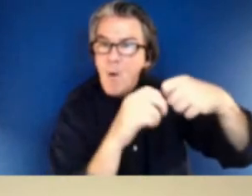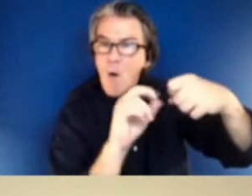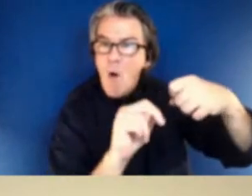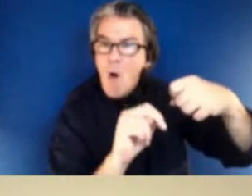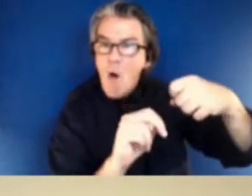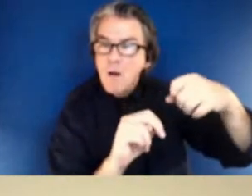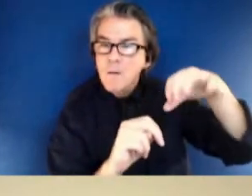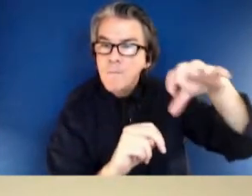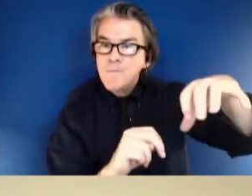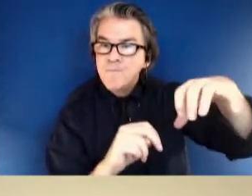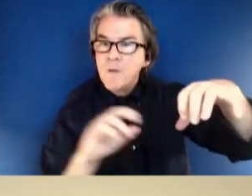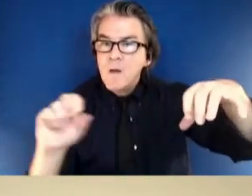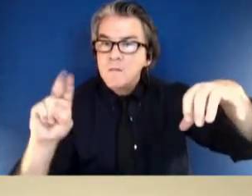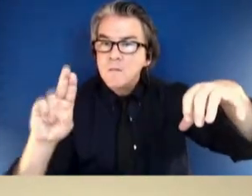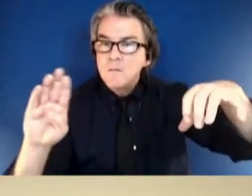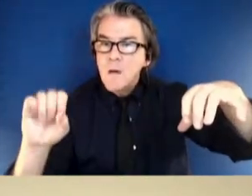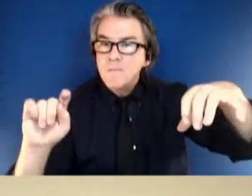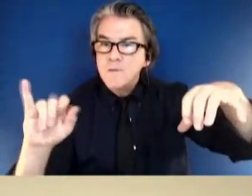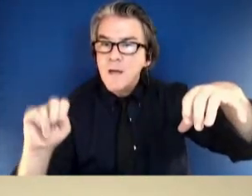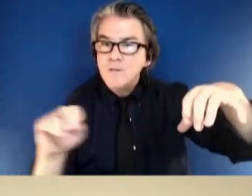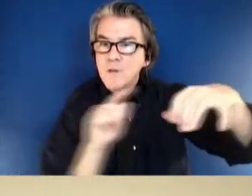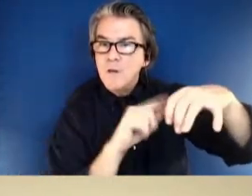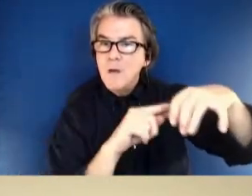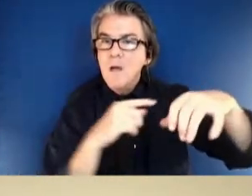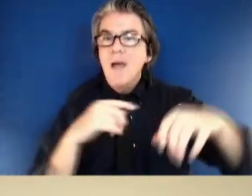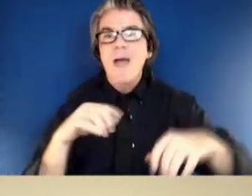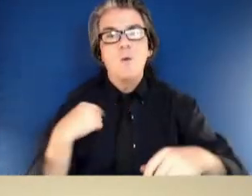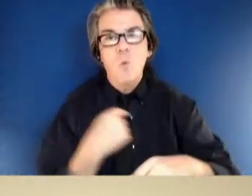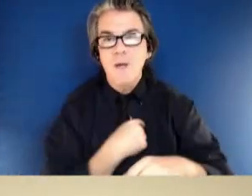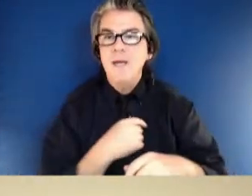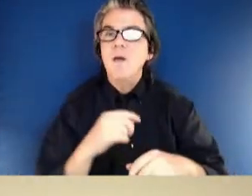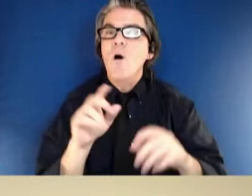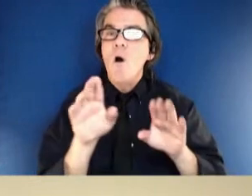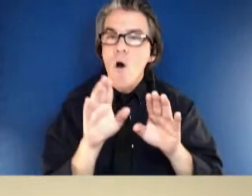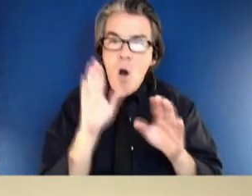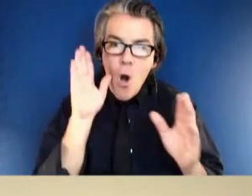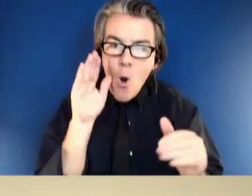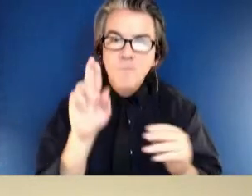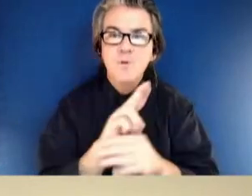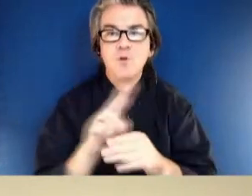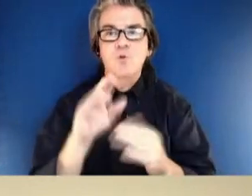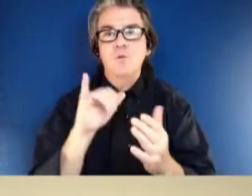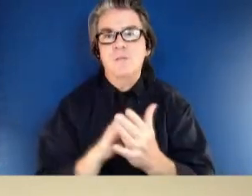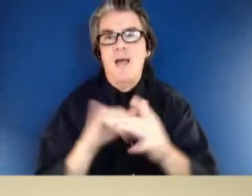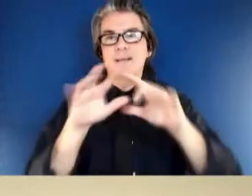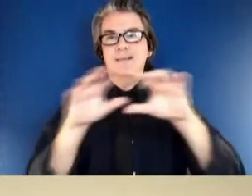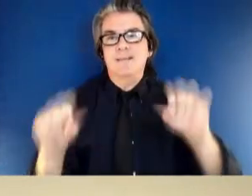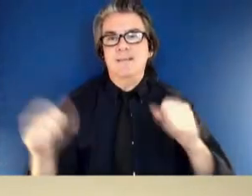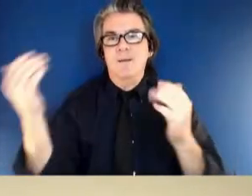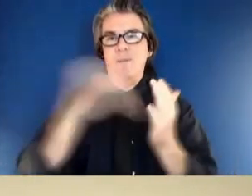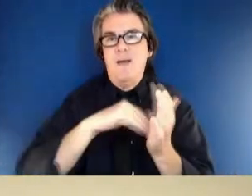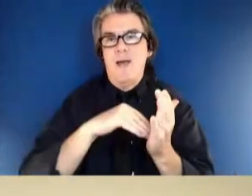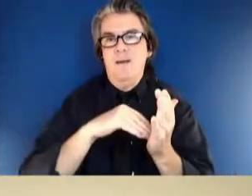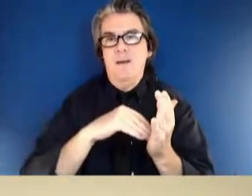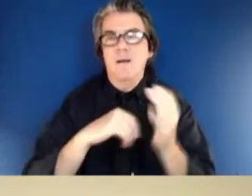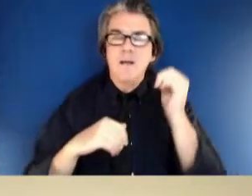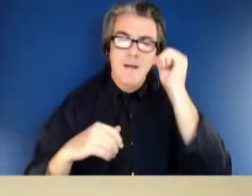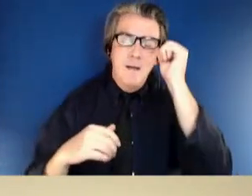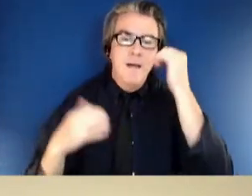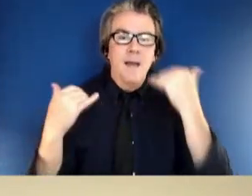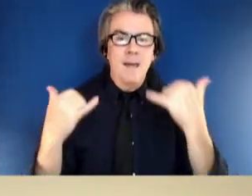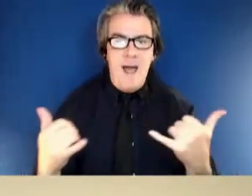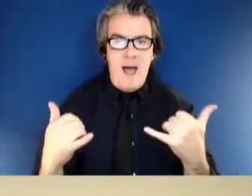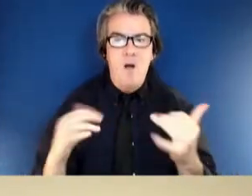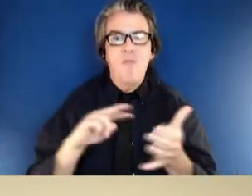we've experienced this year in September. We plan to leverage that again. With respect to number of customers who